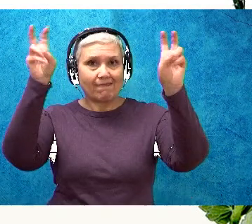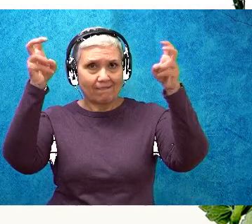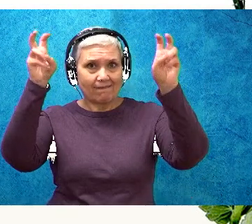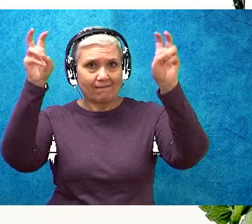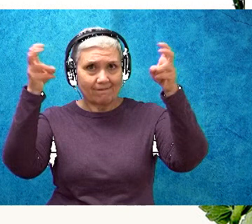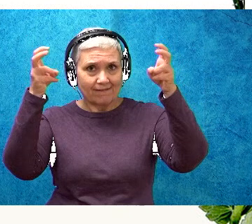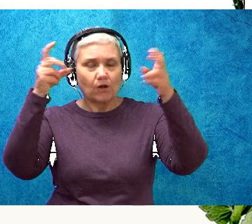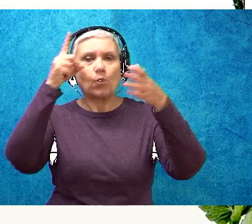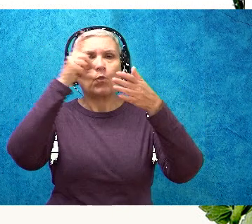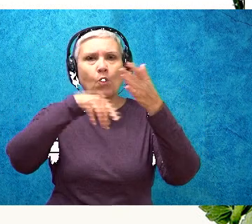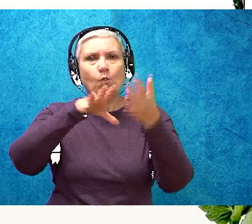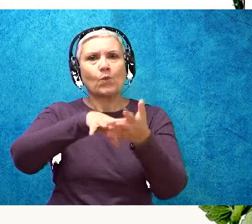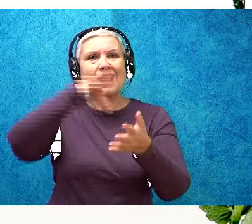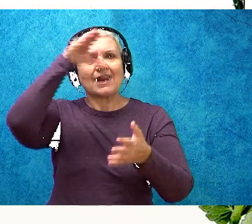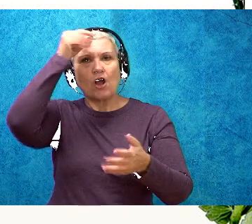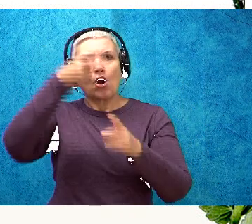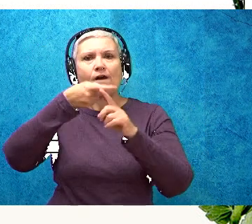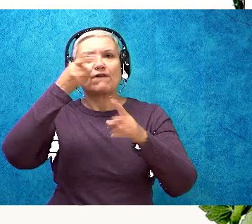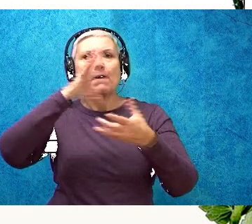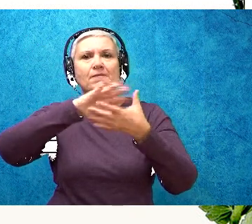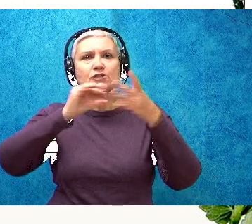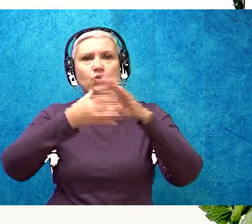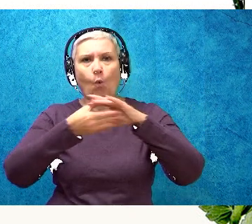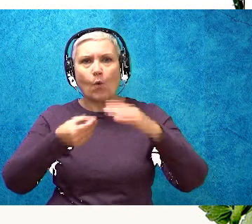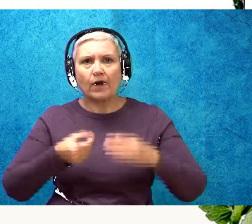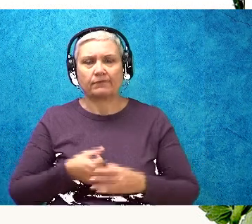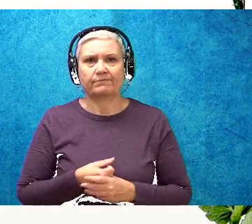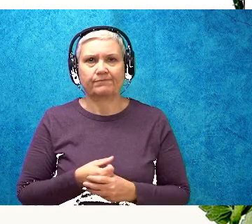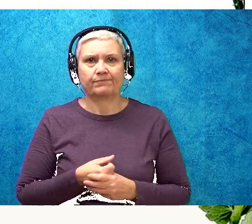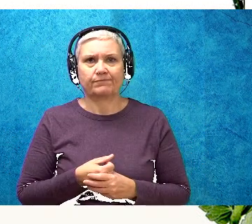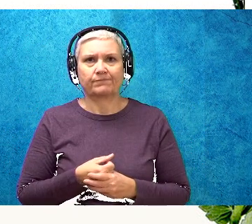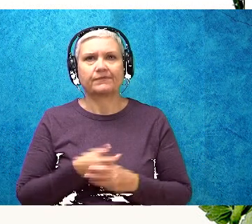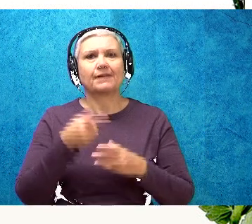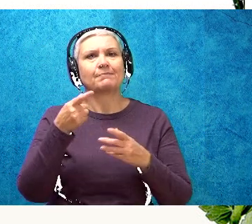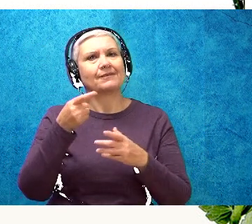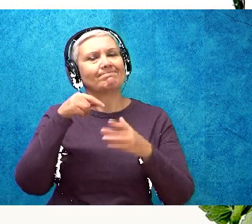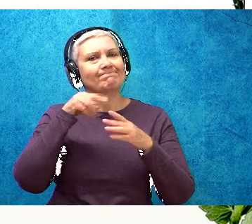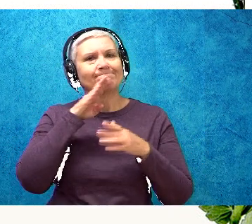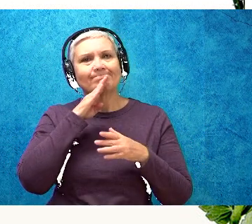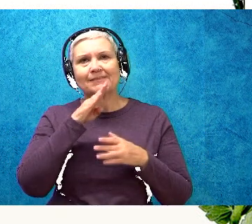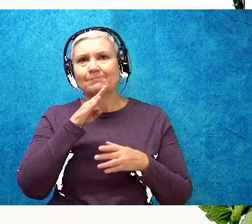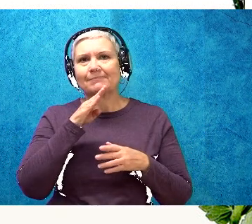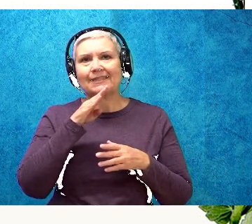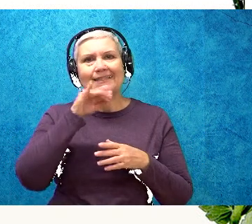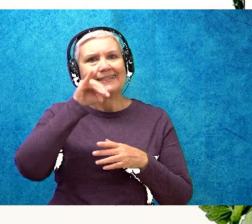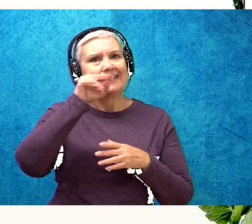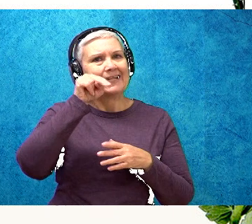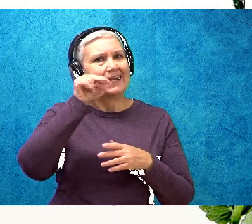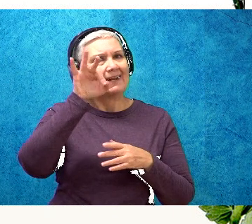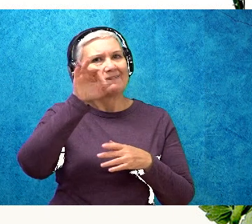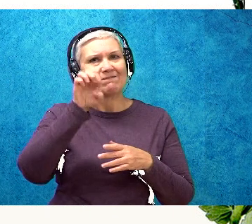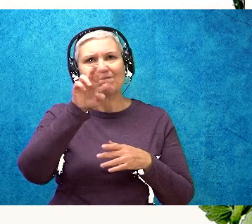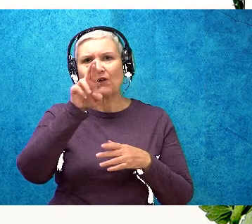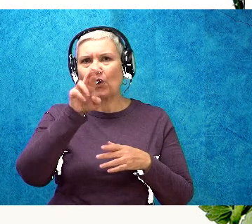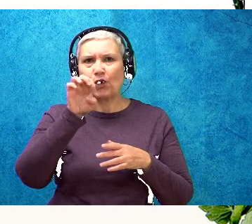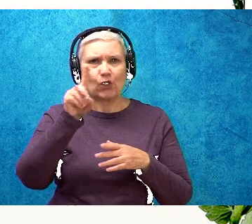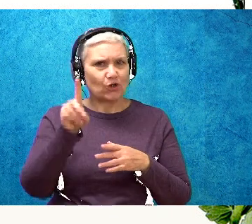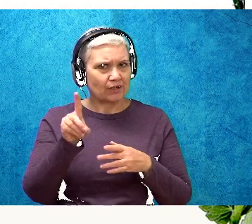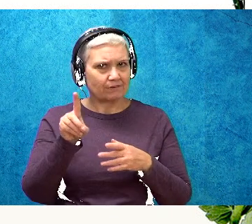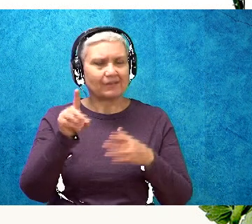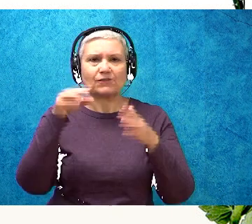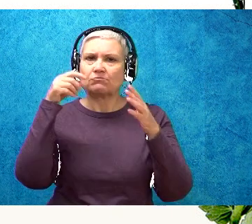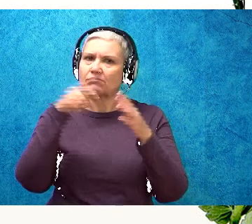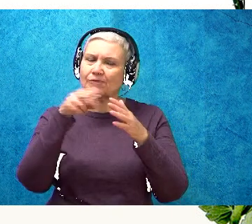we learn from the story. It must be inferred. You're going to have to dig deep. Themes are about